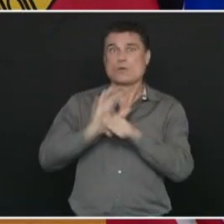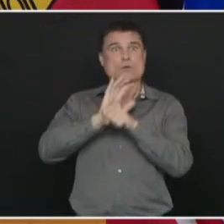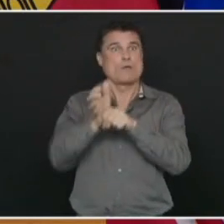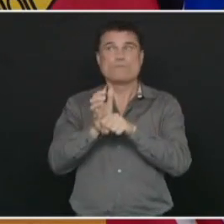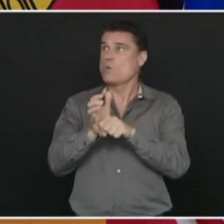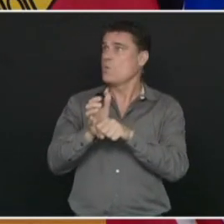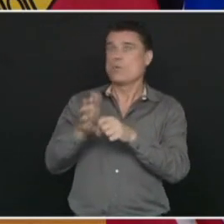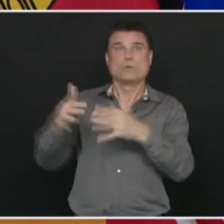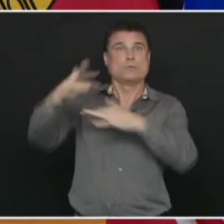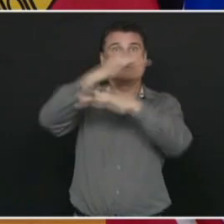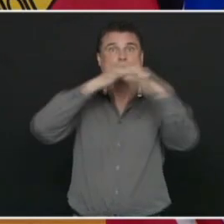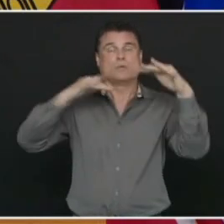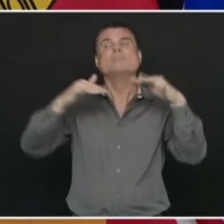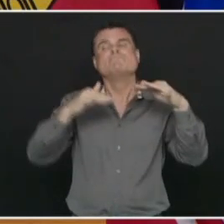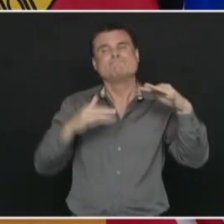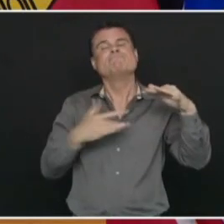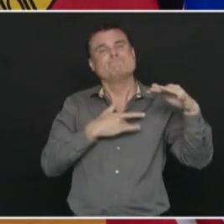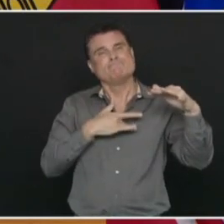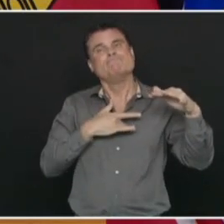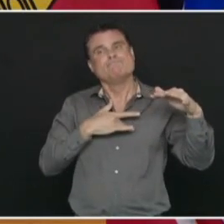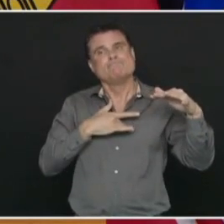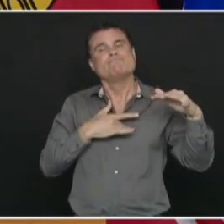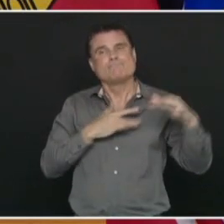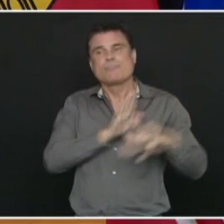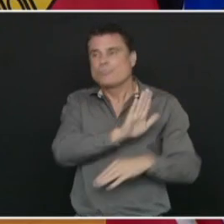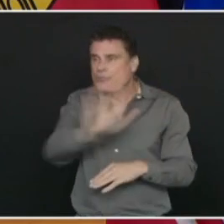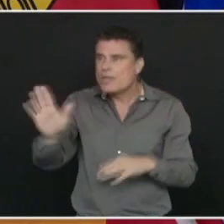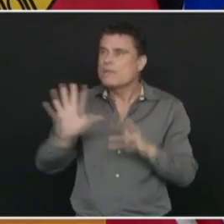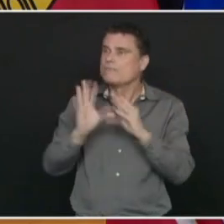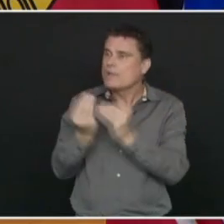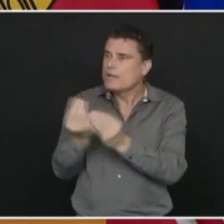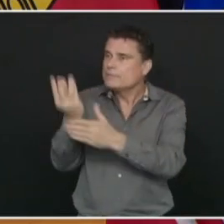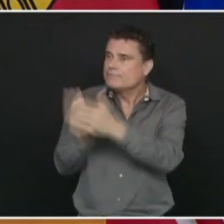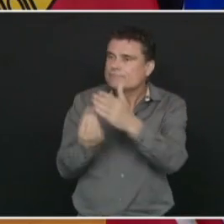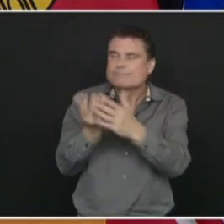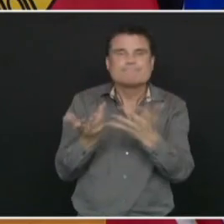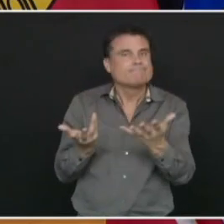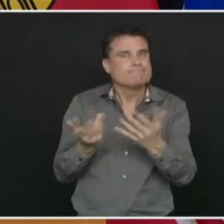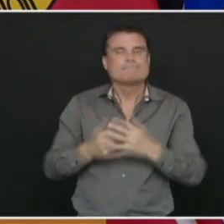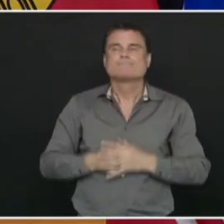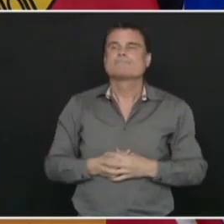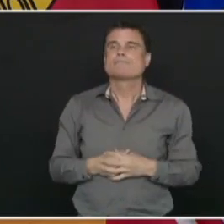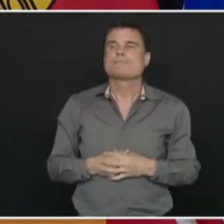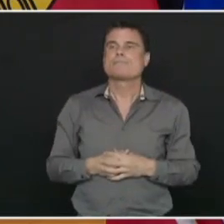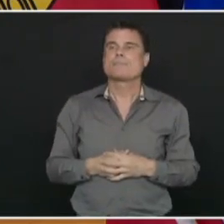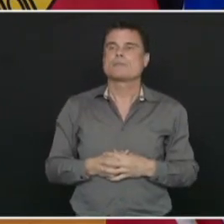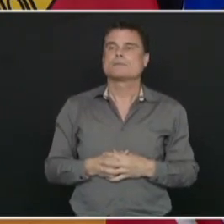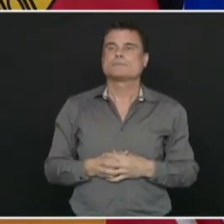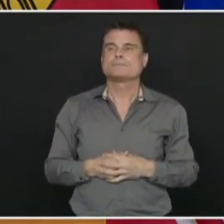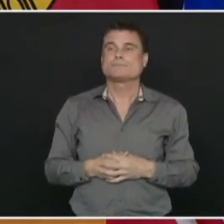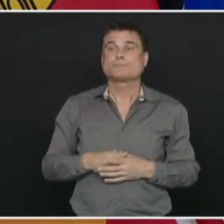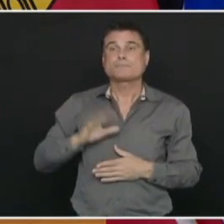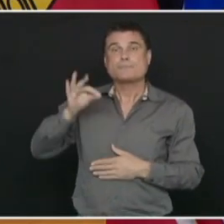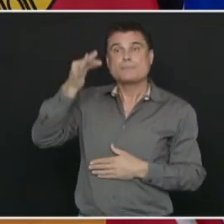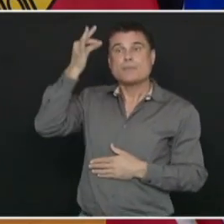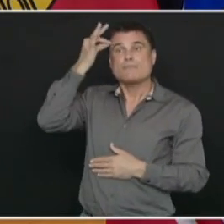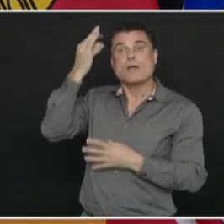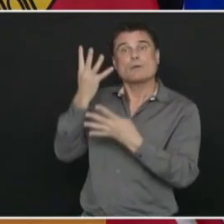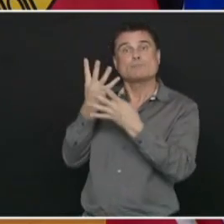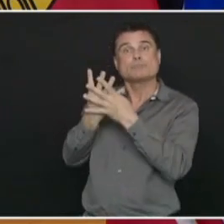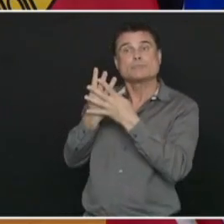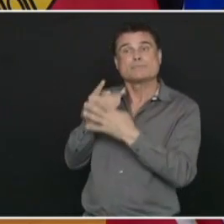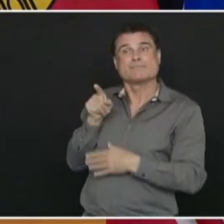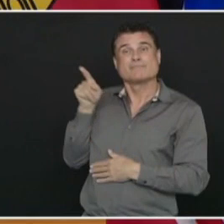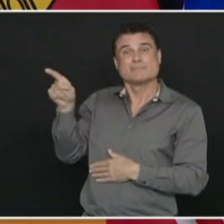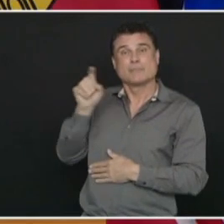home. This is not a time to be going traveling, even if it's to a summer home or a cottage. We hope that everybody is